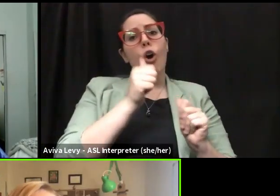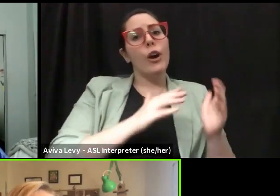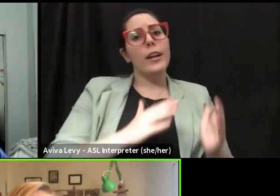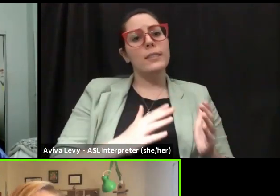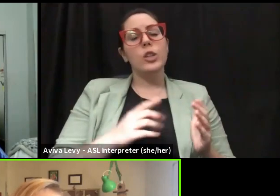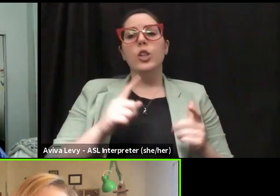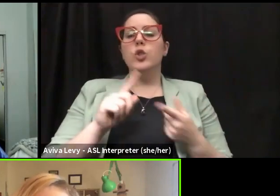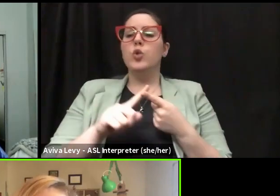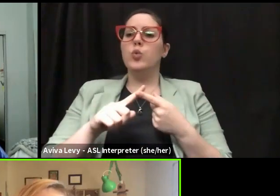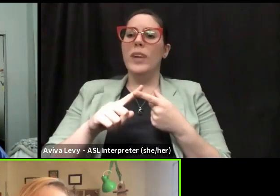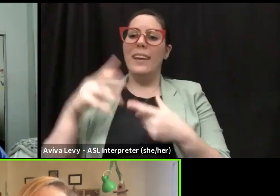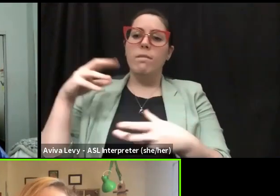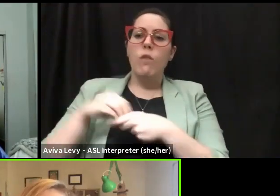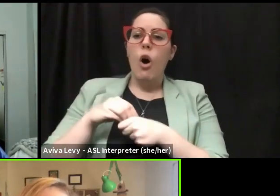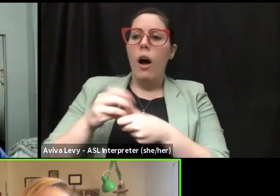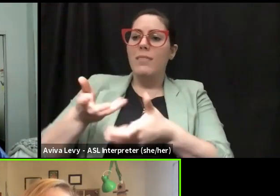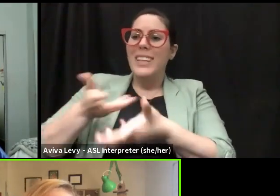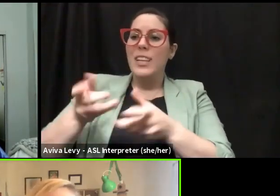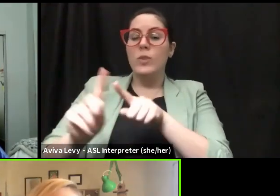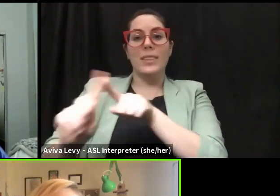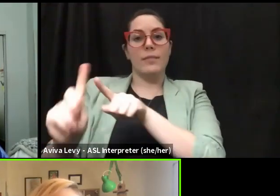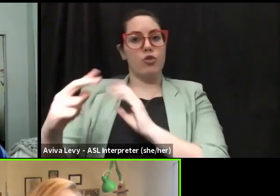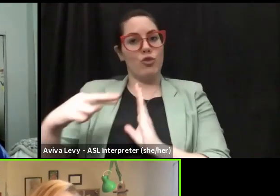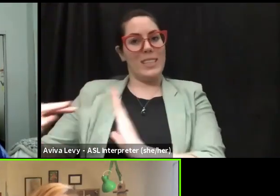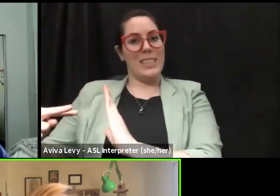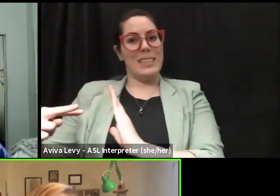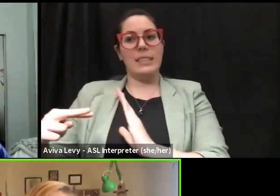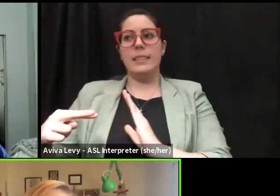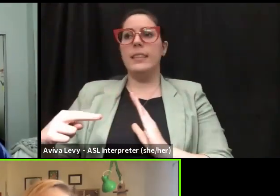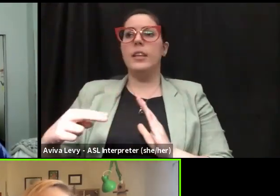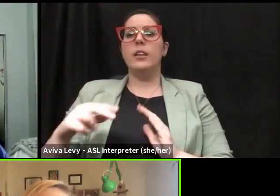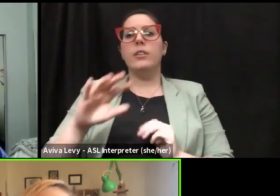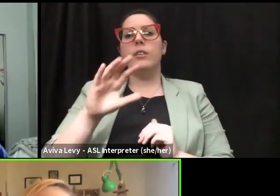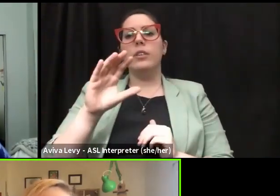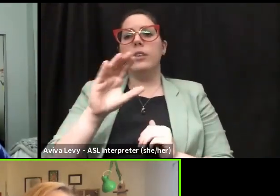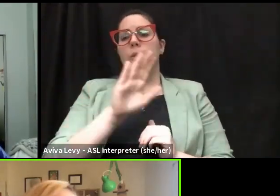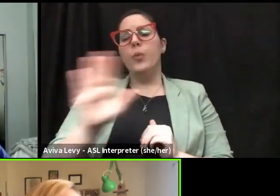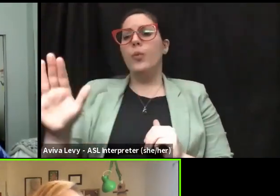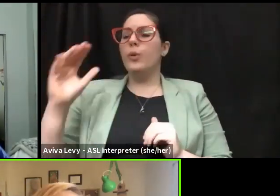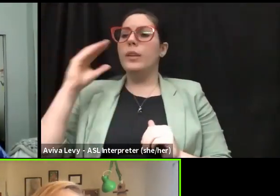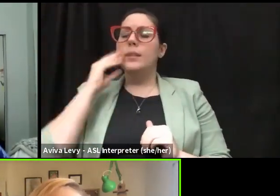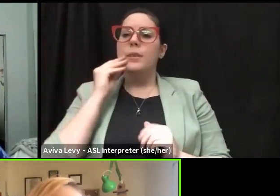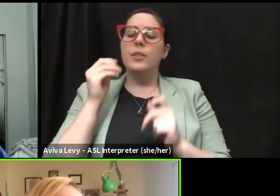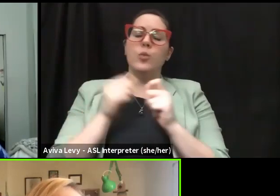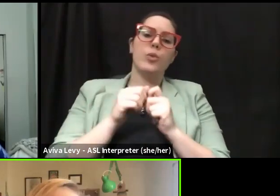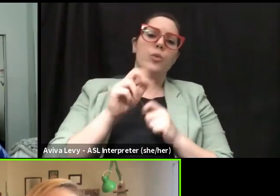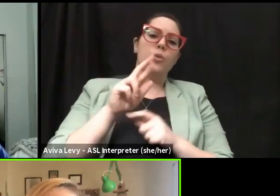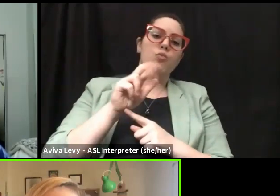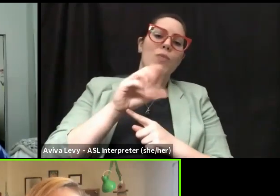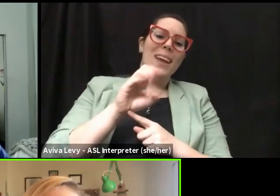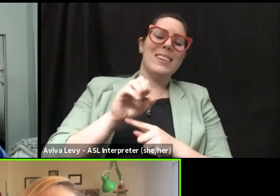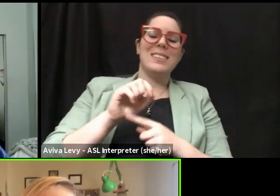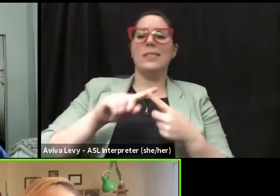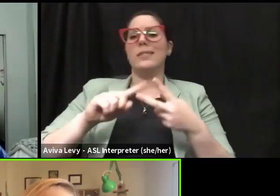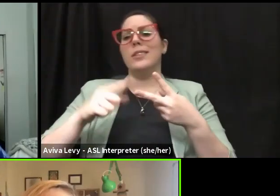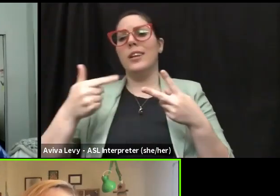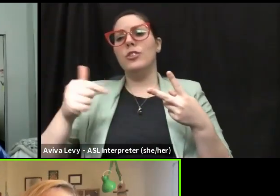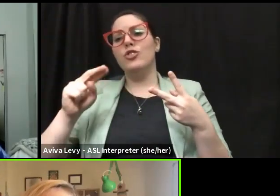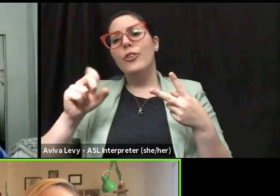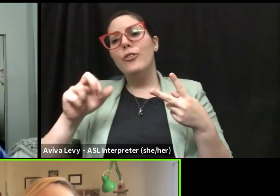the privileges that you personally, each of us personally has as a human in this world around race, gender, ability, size, and